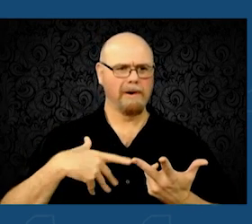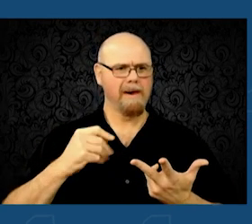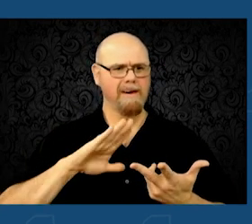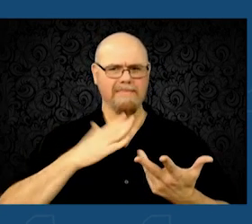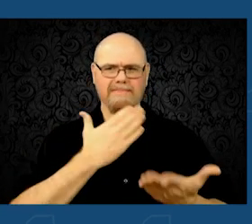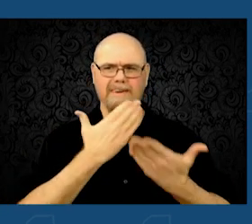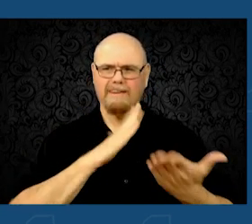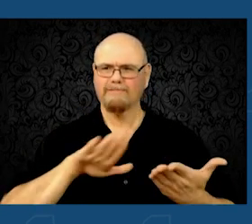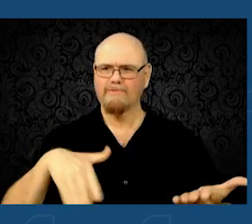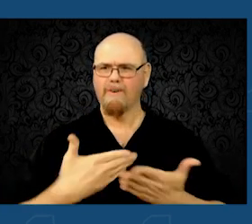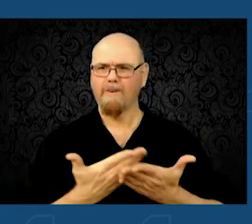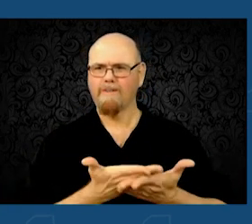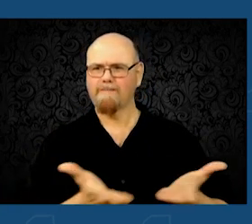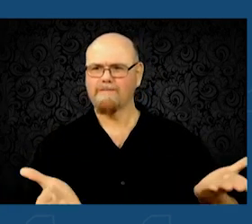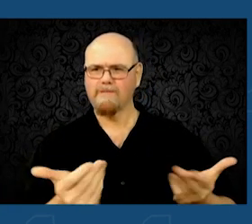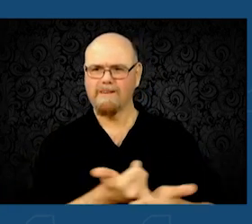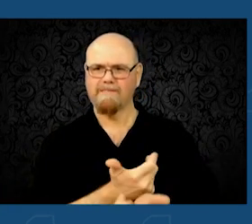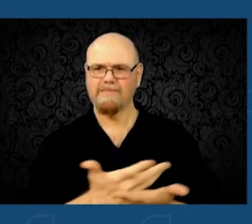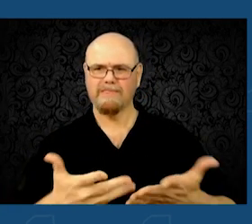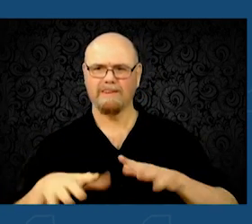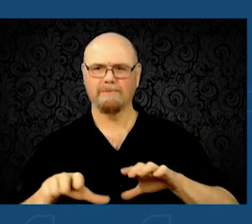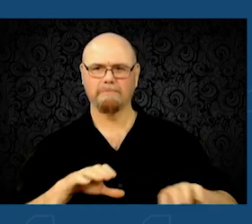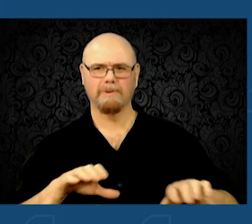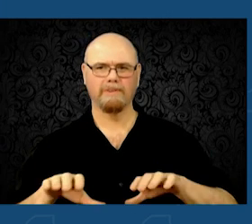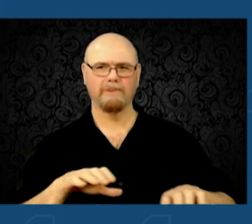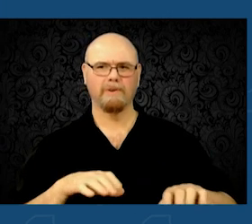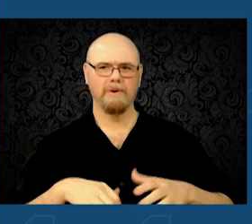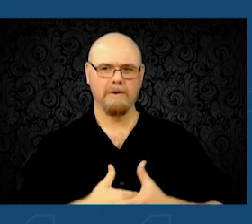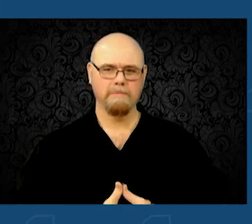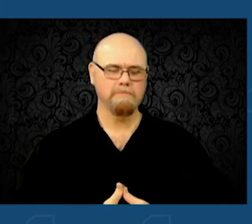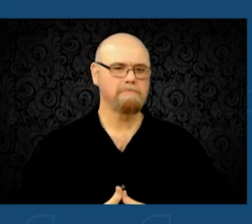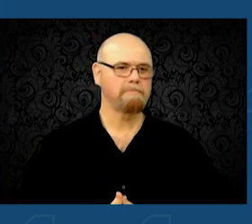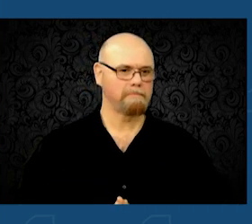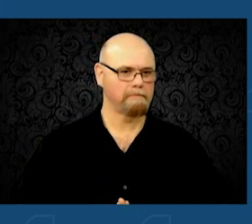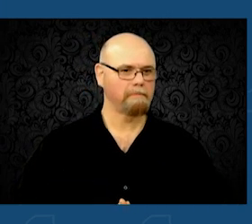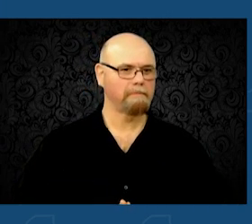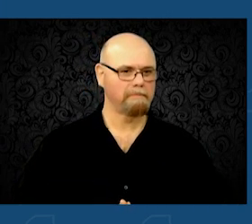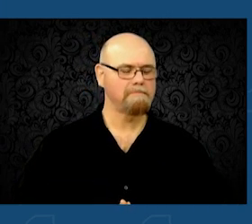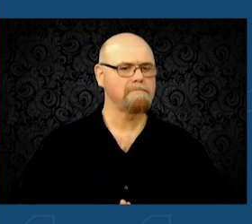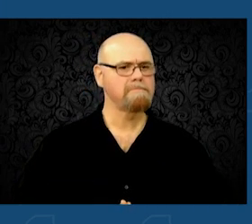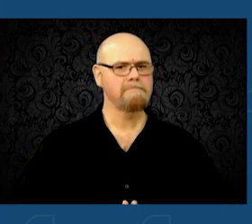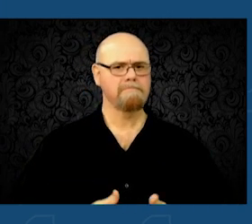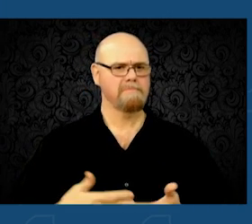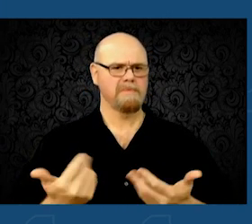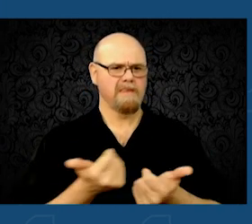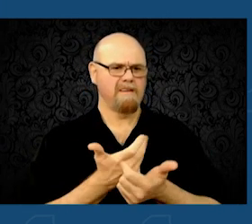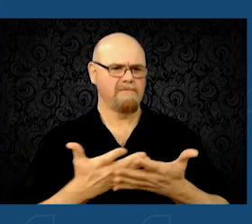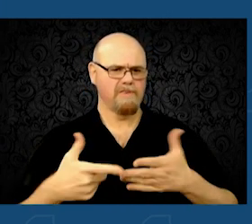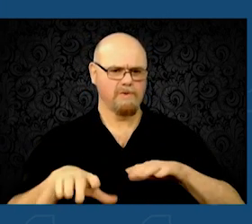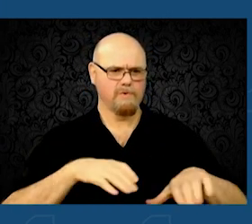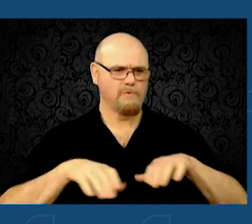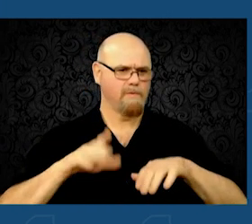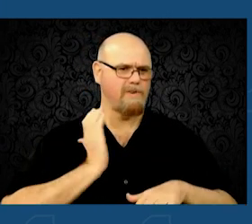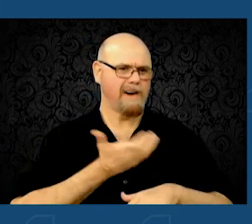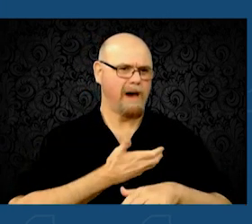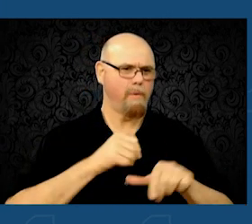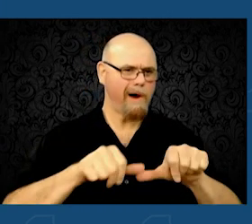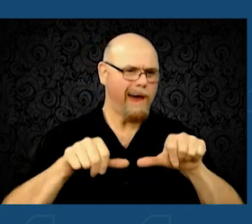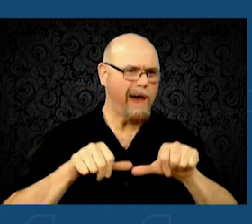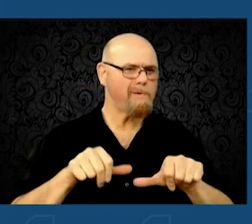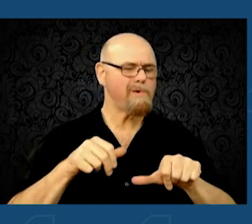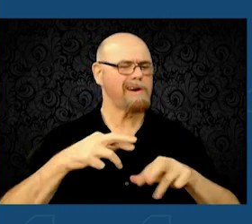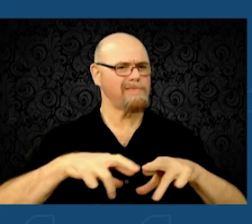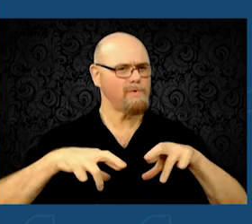very much for all you do for our area and the entire regional staff. To the Hispanic